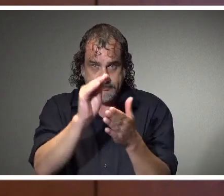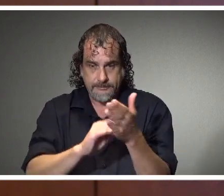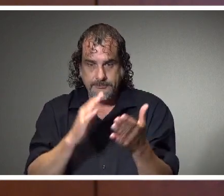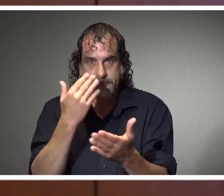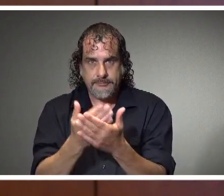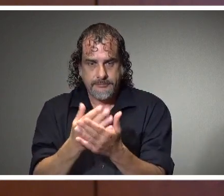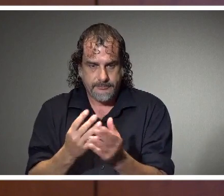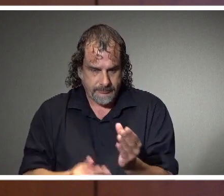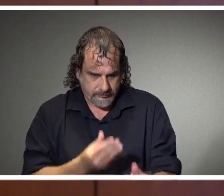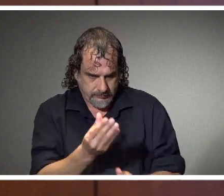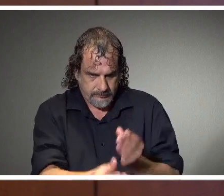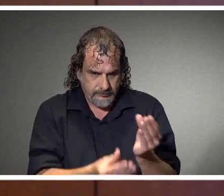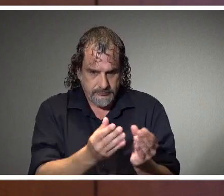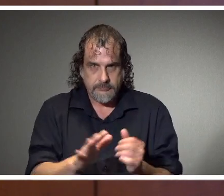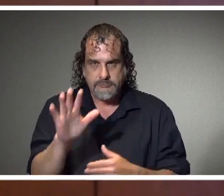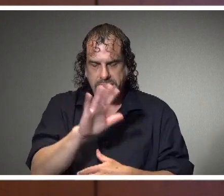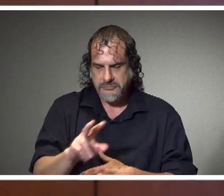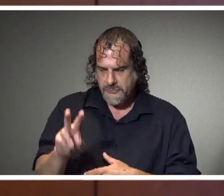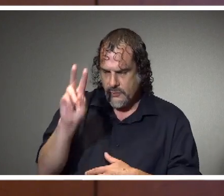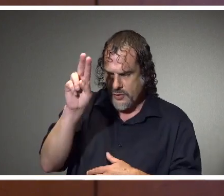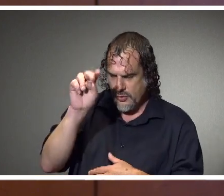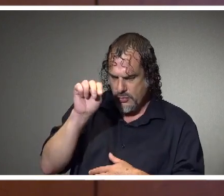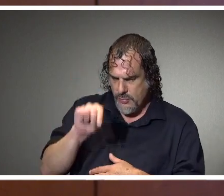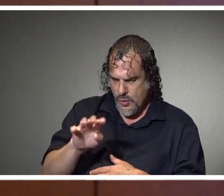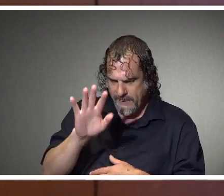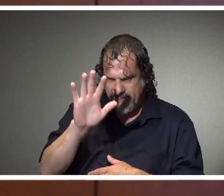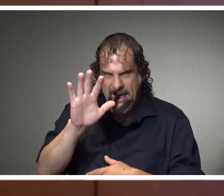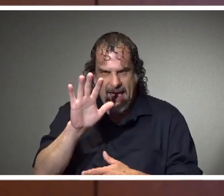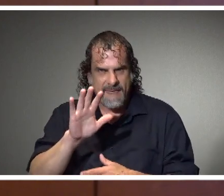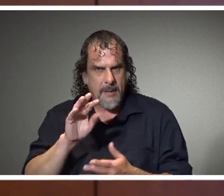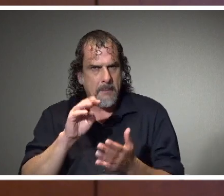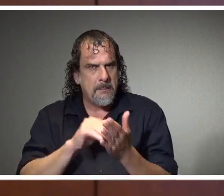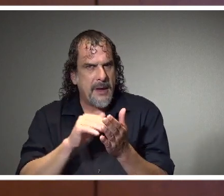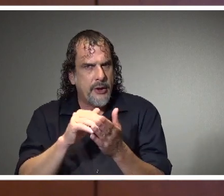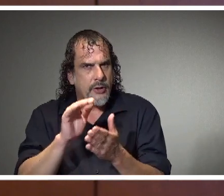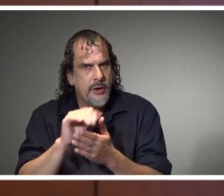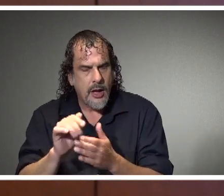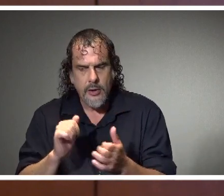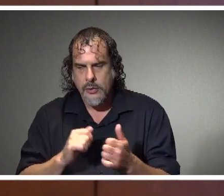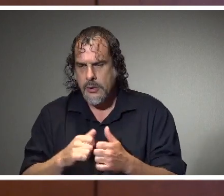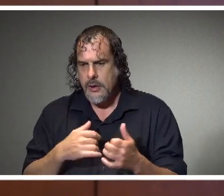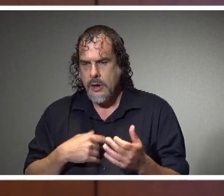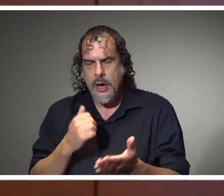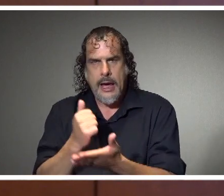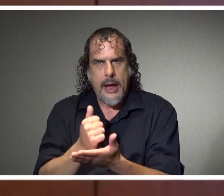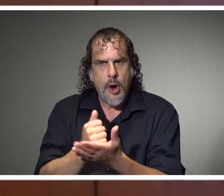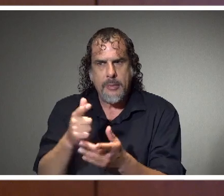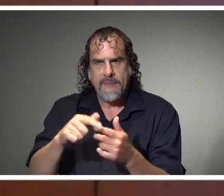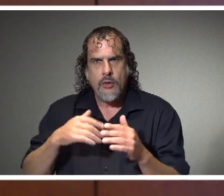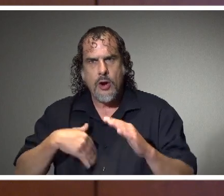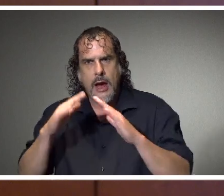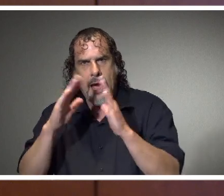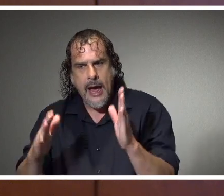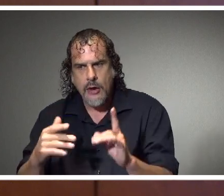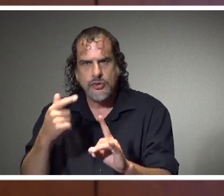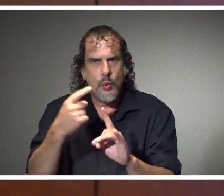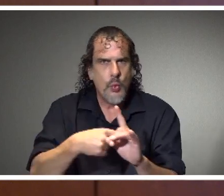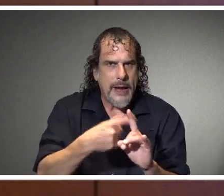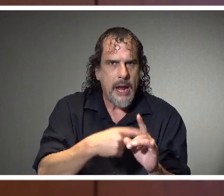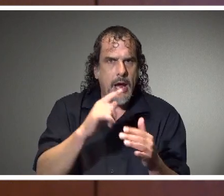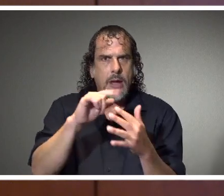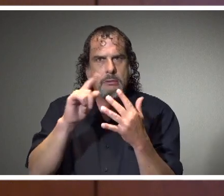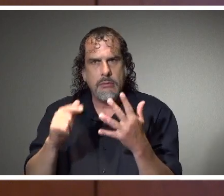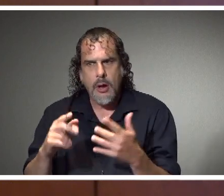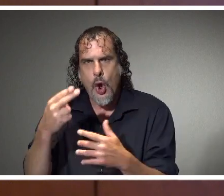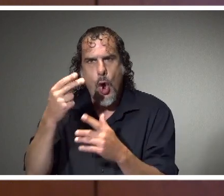approximately 2.4 to 5 million in housing assistance, and that's individual assistance, rental assistance, and other needs that